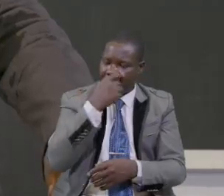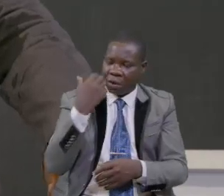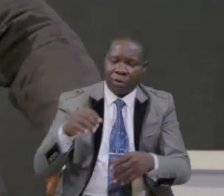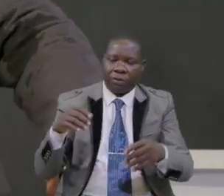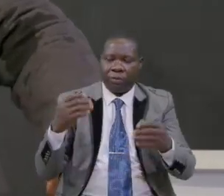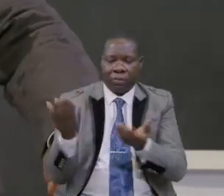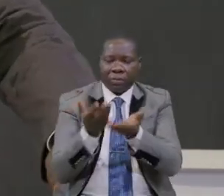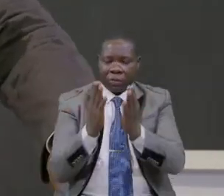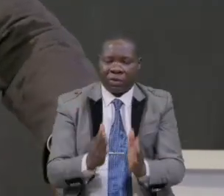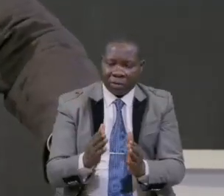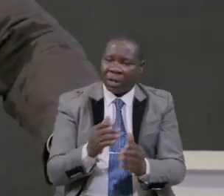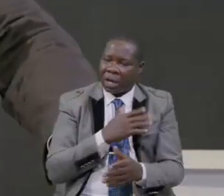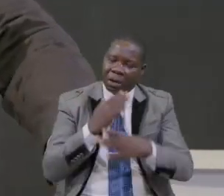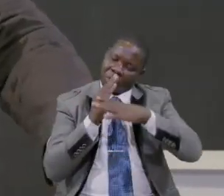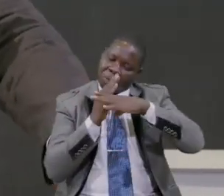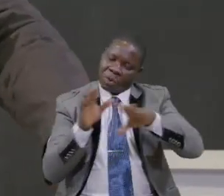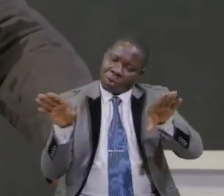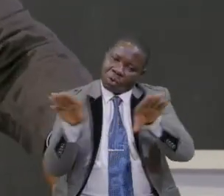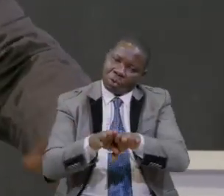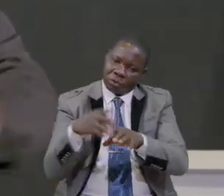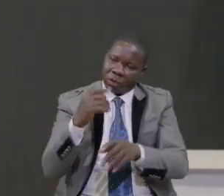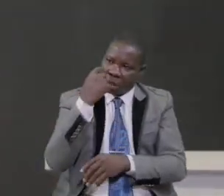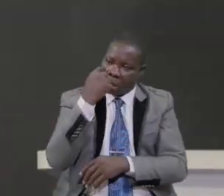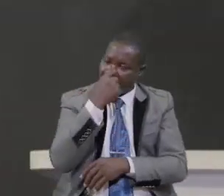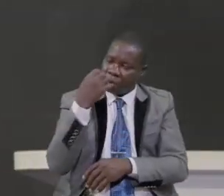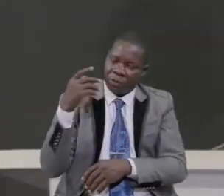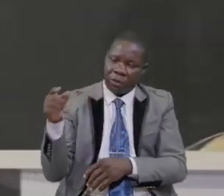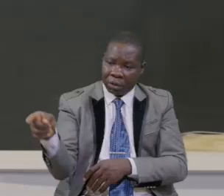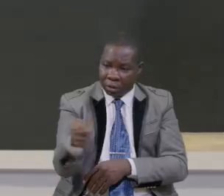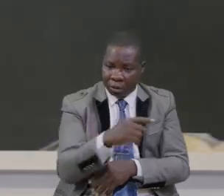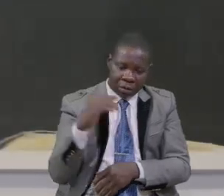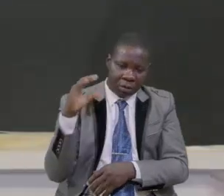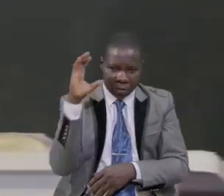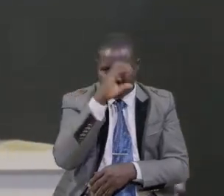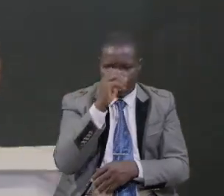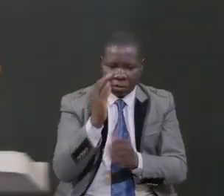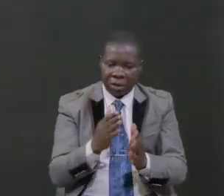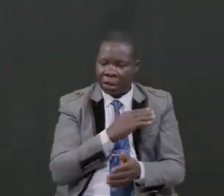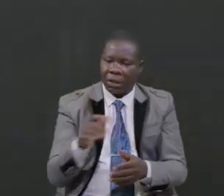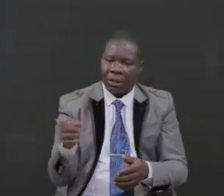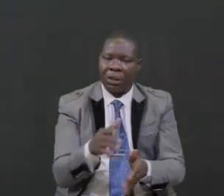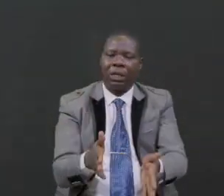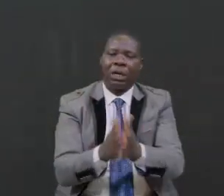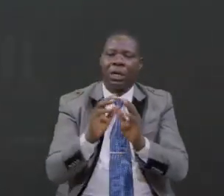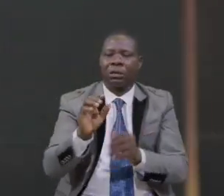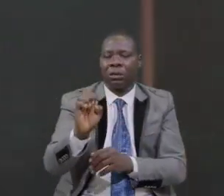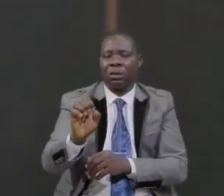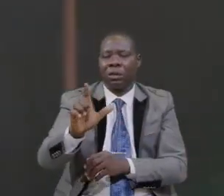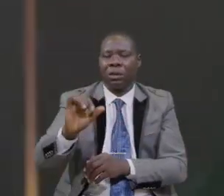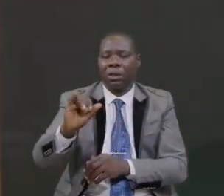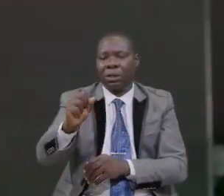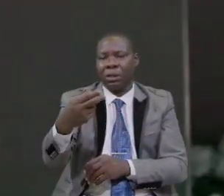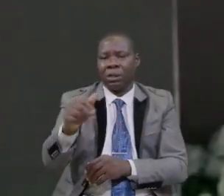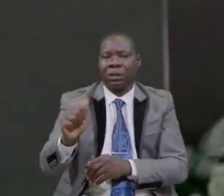the eyes of these strangers. And they were asking Elisha, and he said, we're looking for, oh,